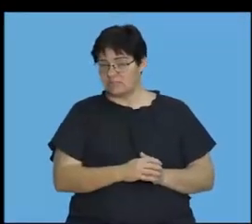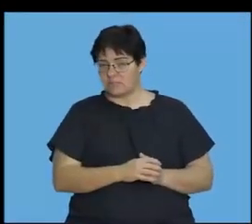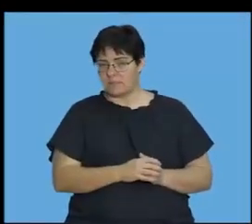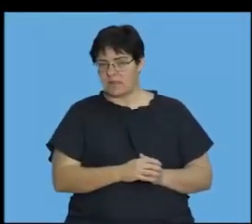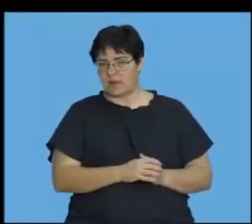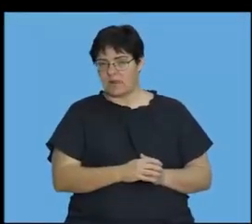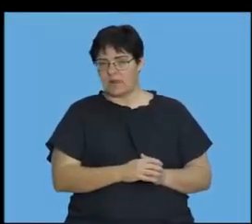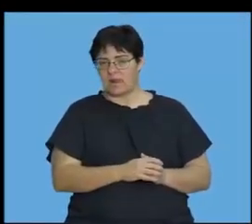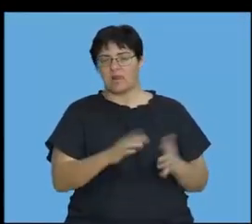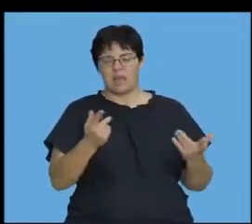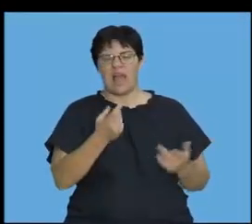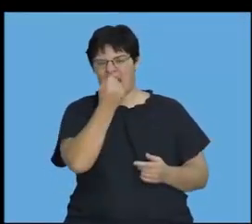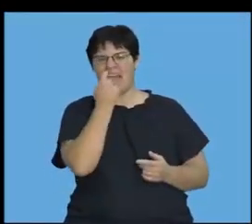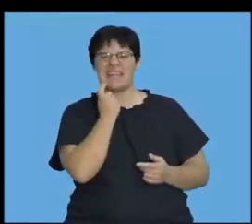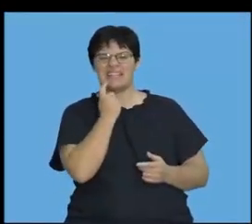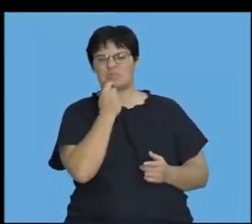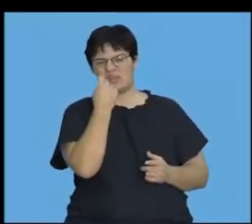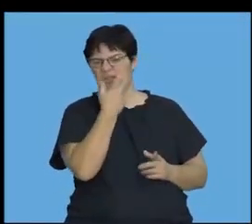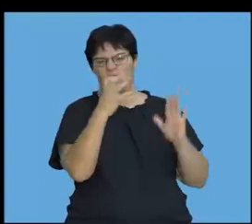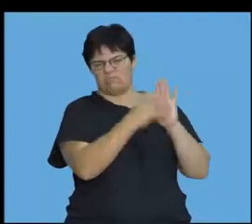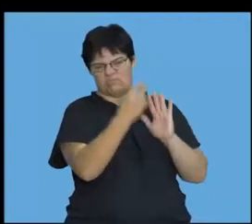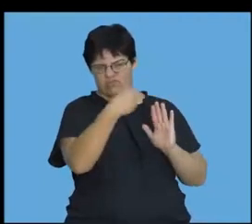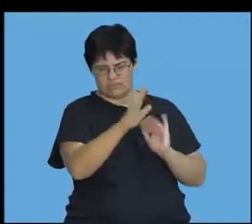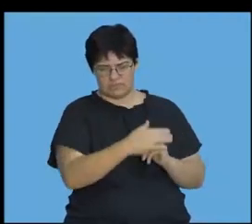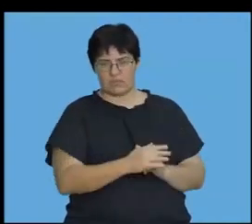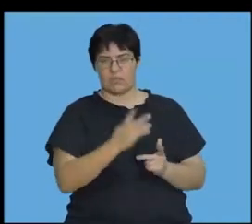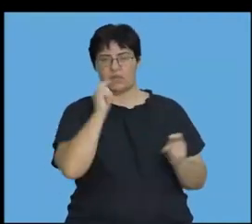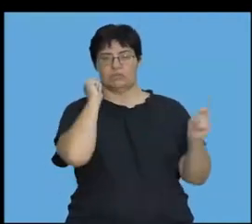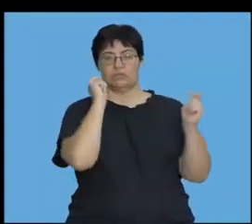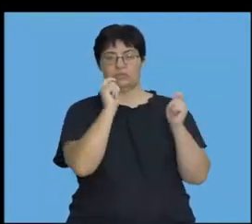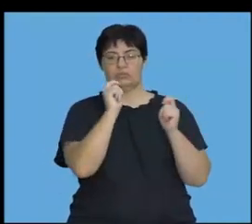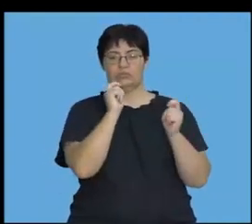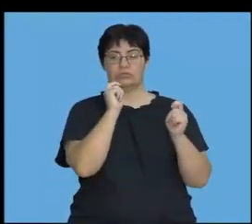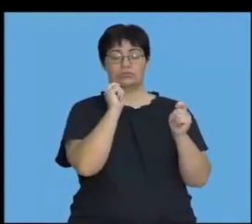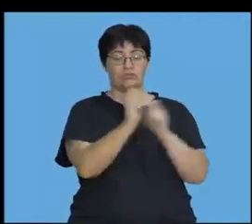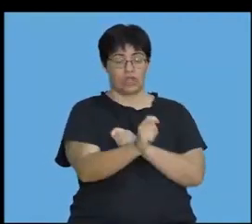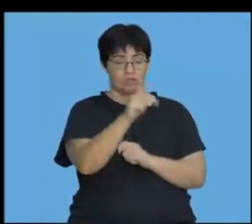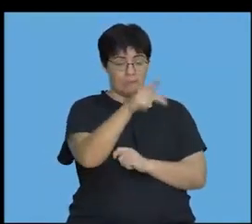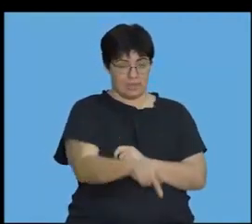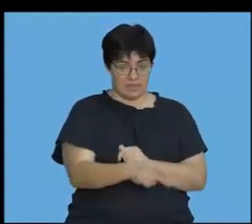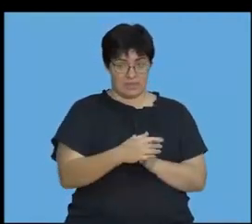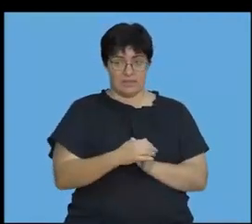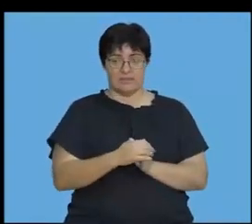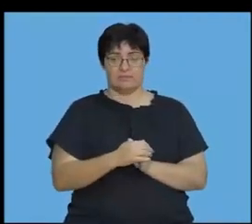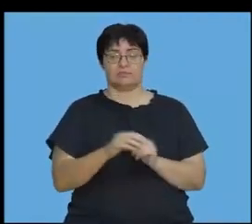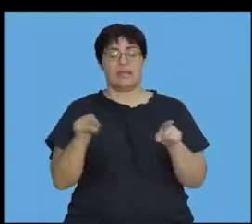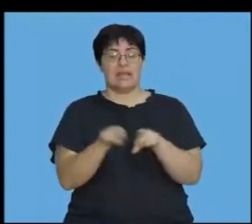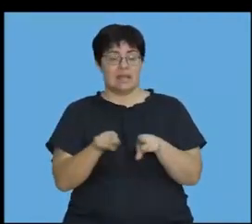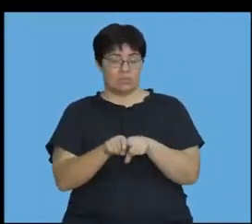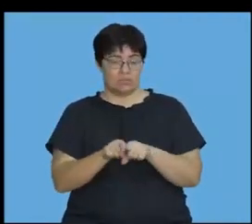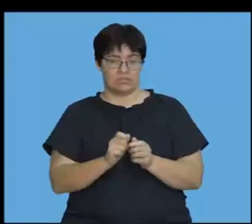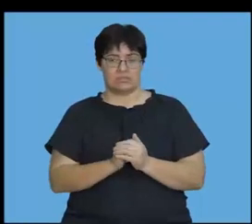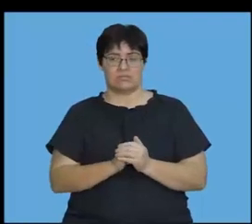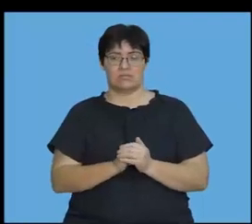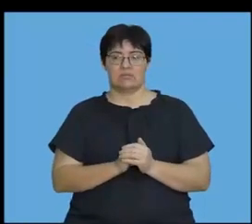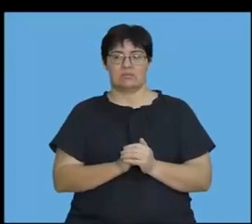we could draw a diagram, but I think this one's easy to understand. So we're gonna do change in momentum. This